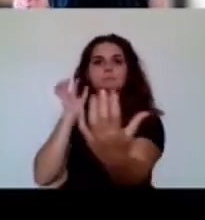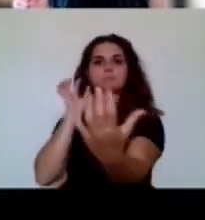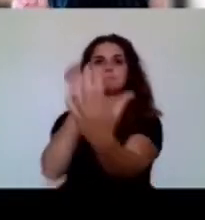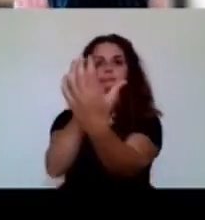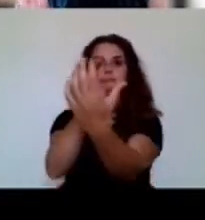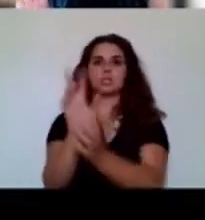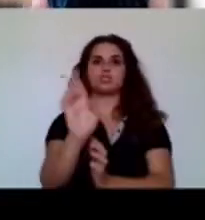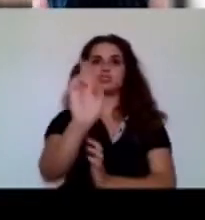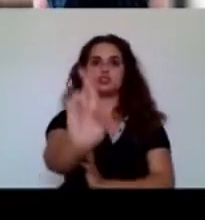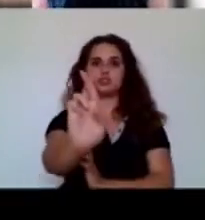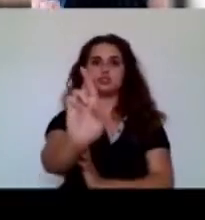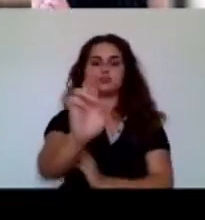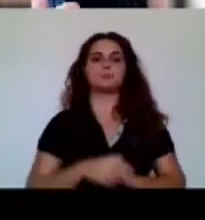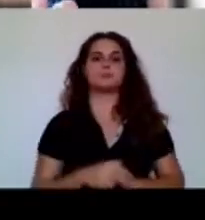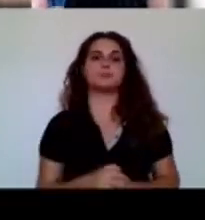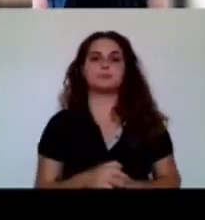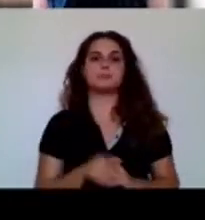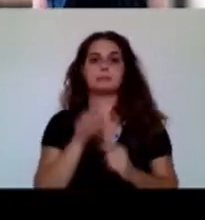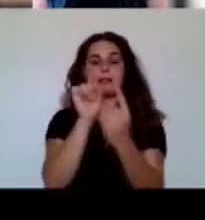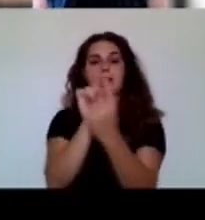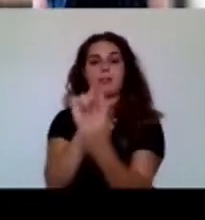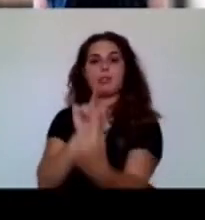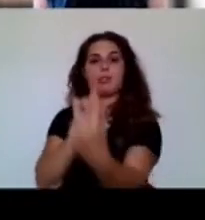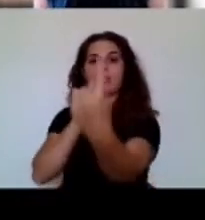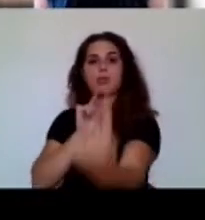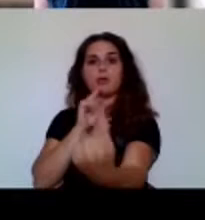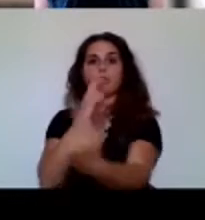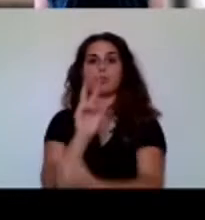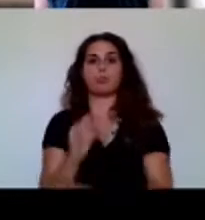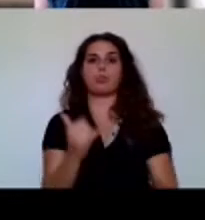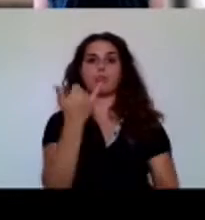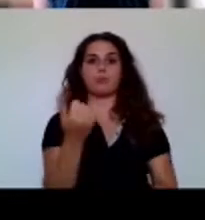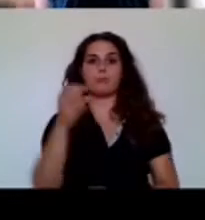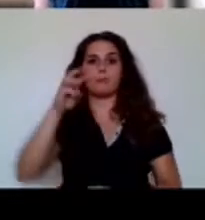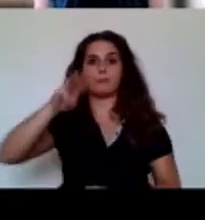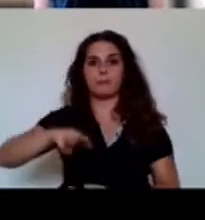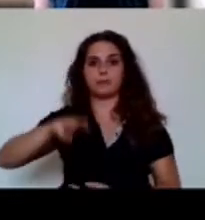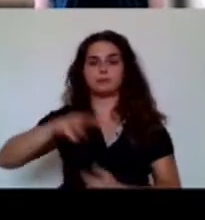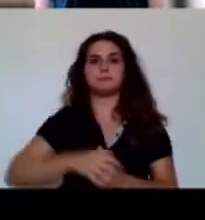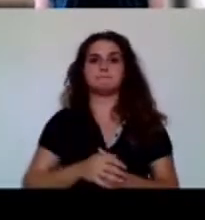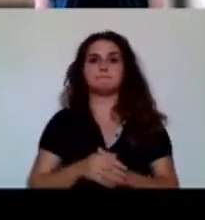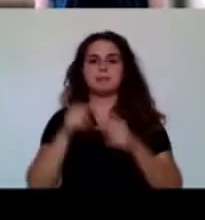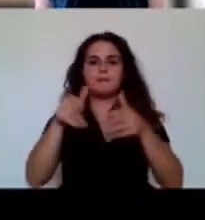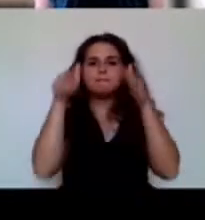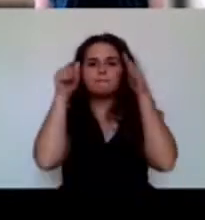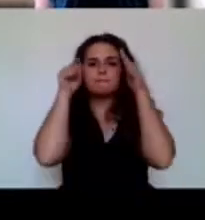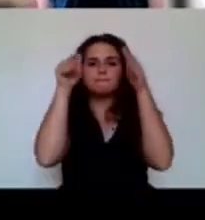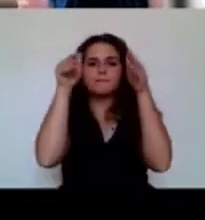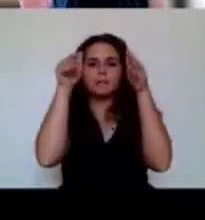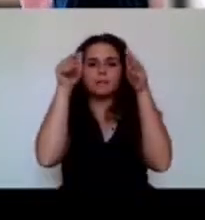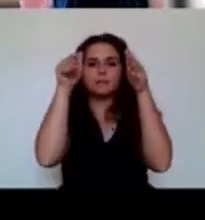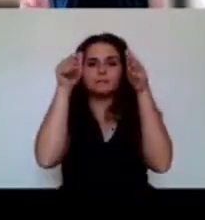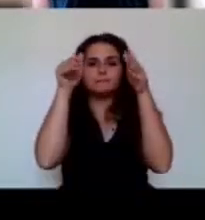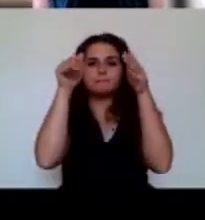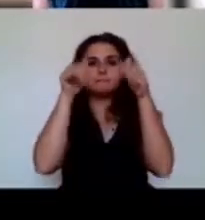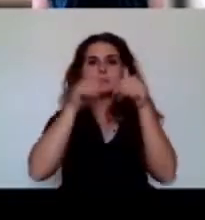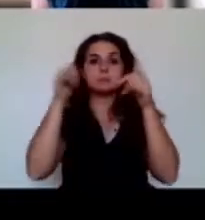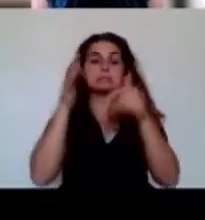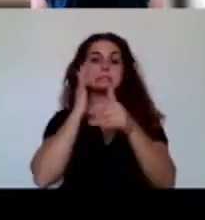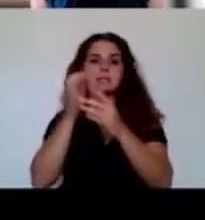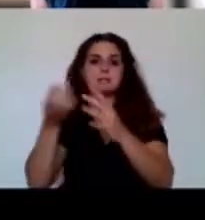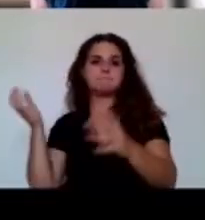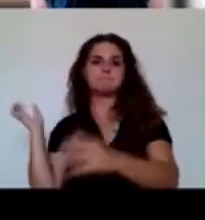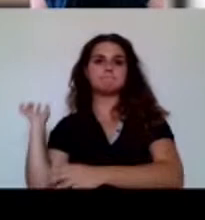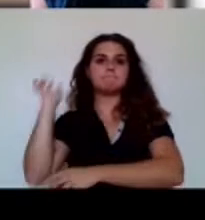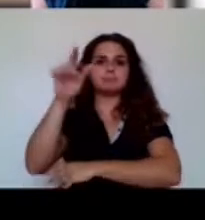the X, marks the spot. He stands 2 meters away from the wall. He concentrates very carefully and he just tries to throw the